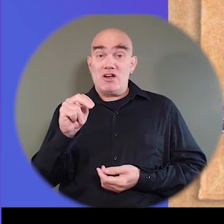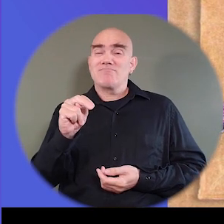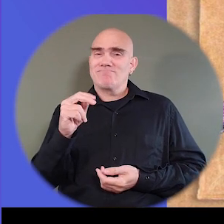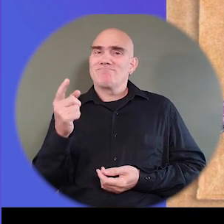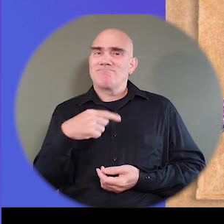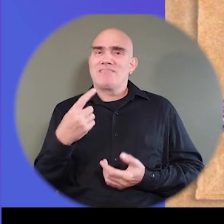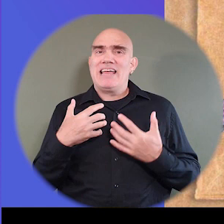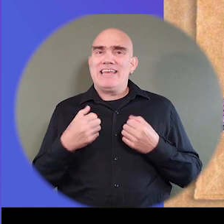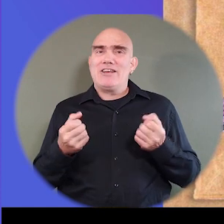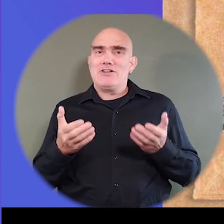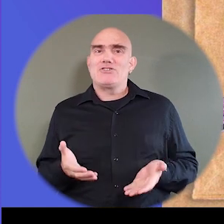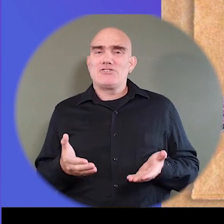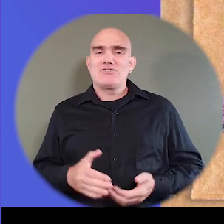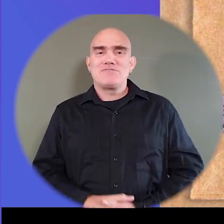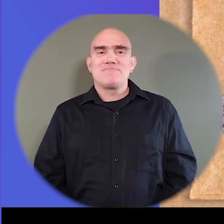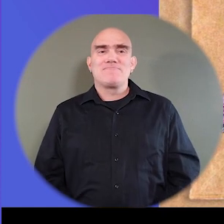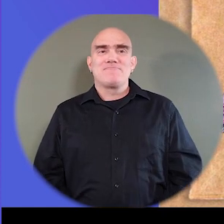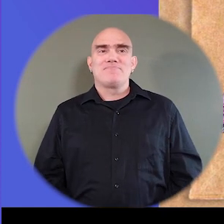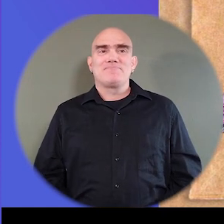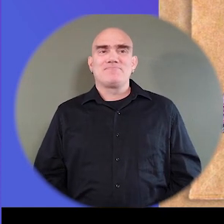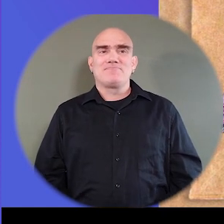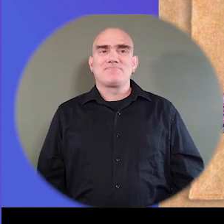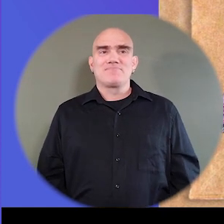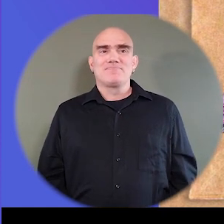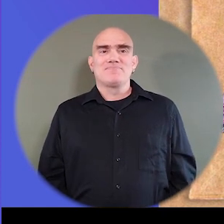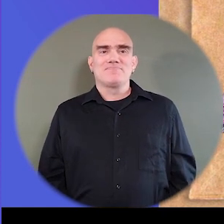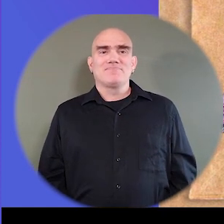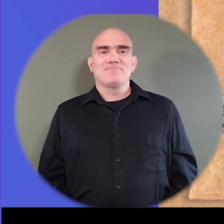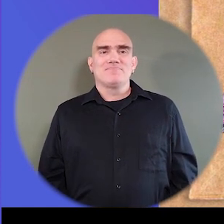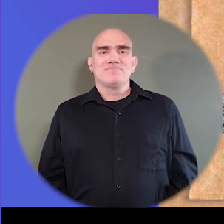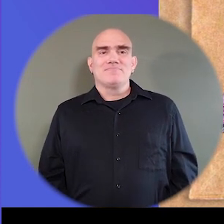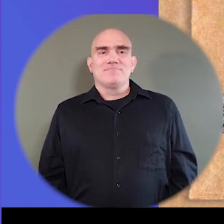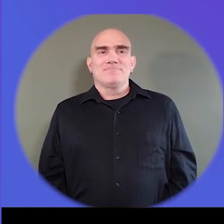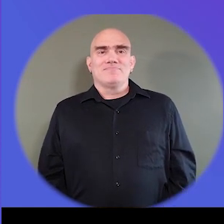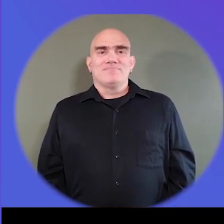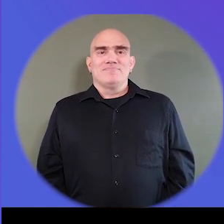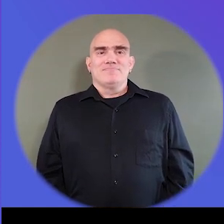Sharon, we are healers.